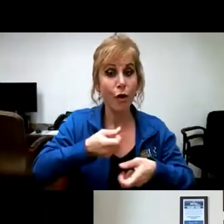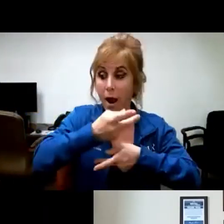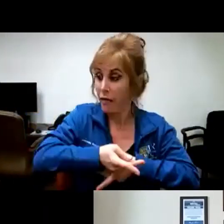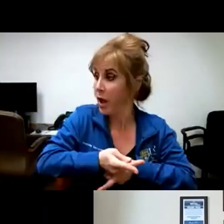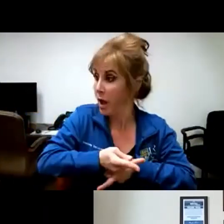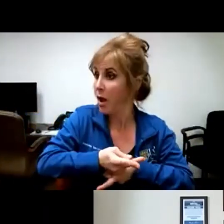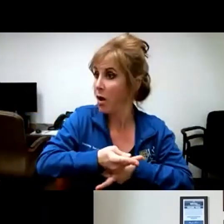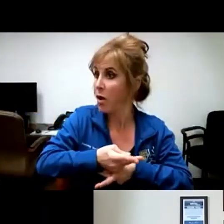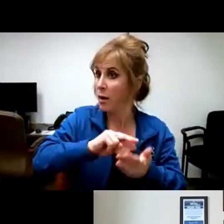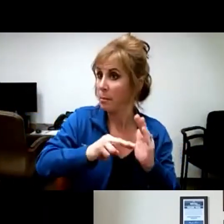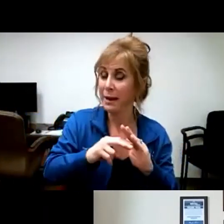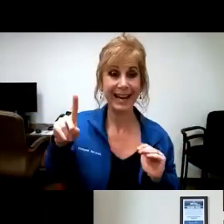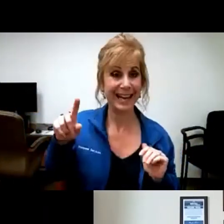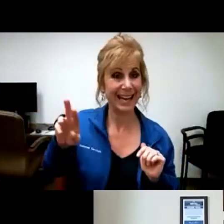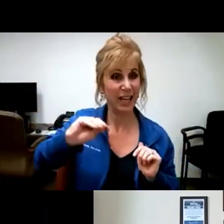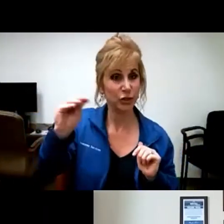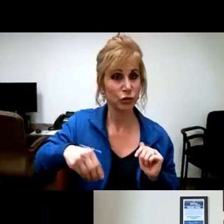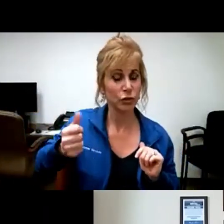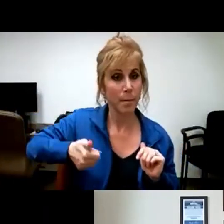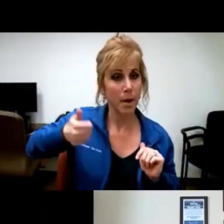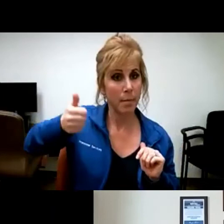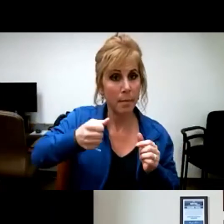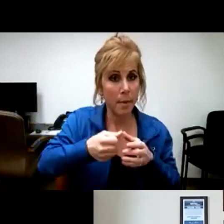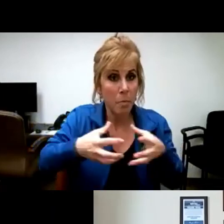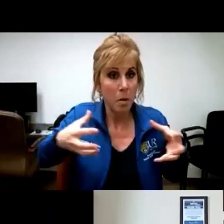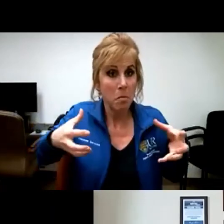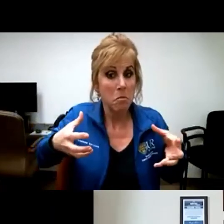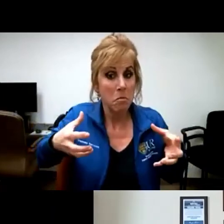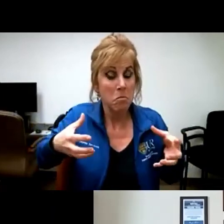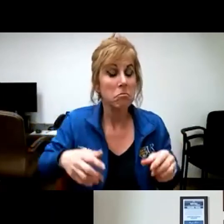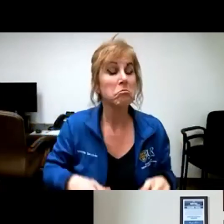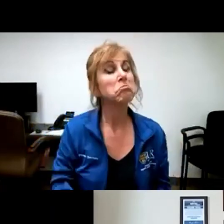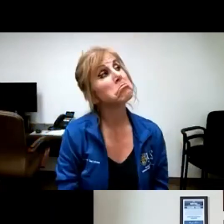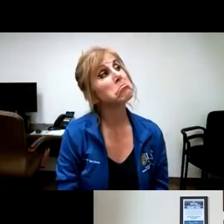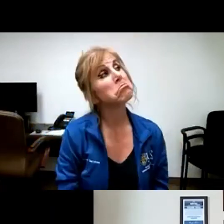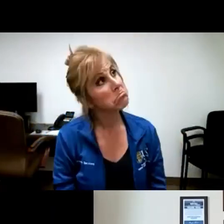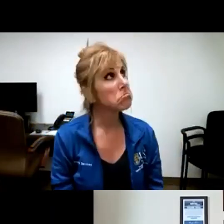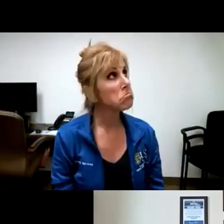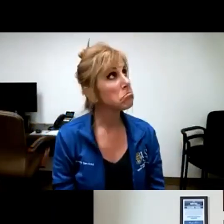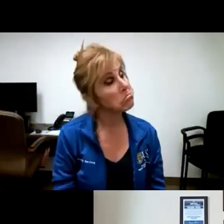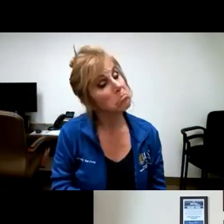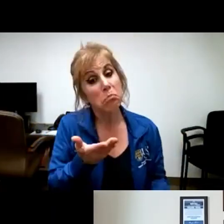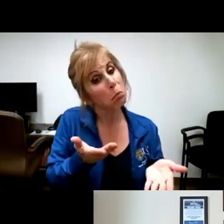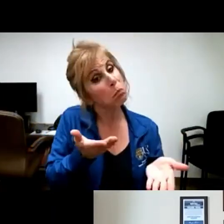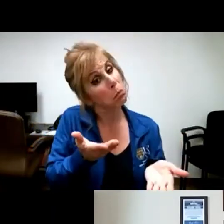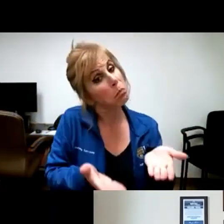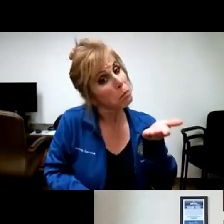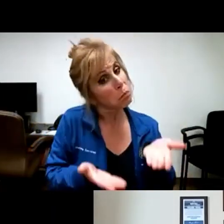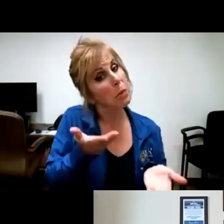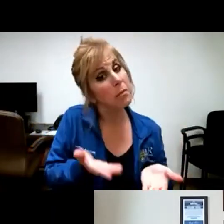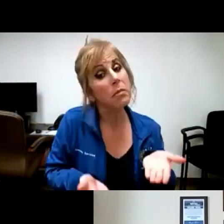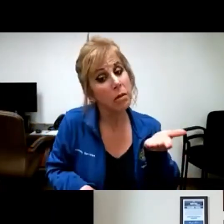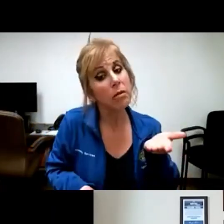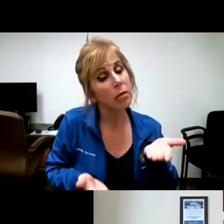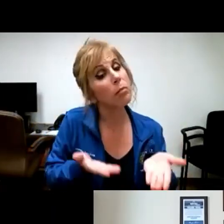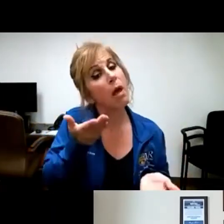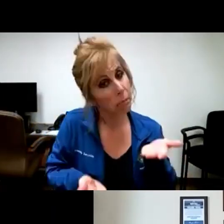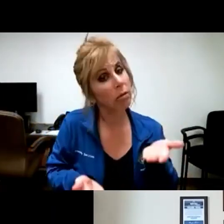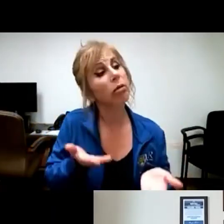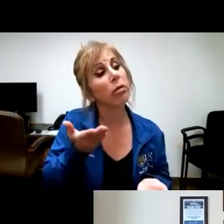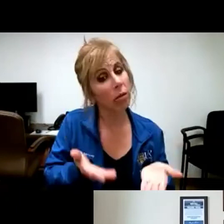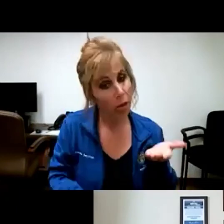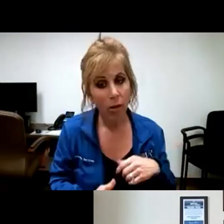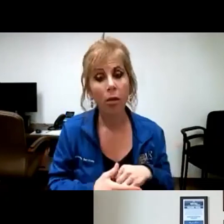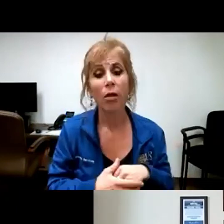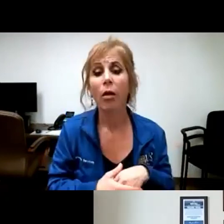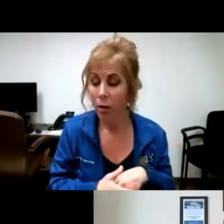reasons why we have a higher cancer burden, it's probably because we have more insured populations. So we have more